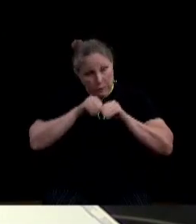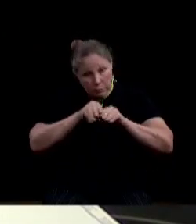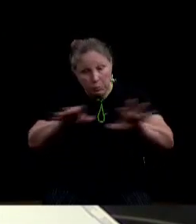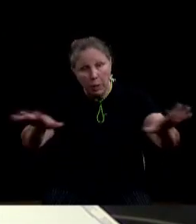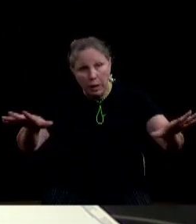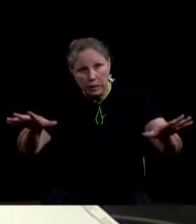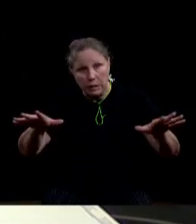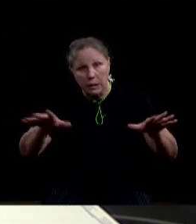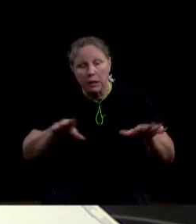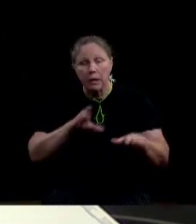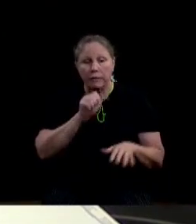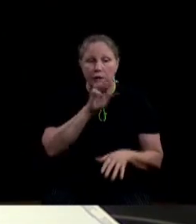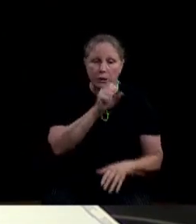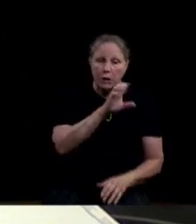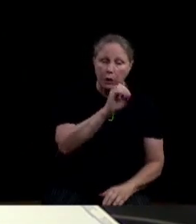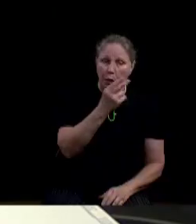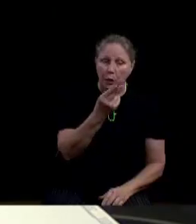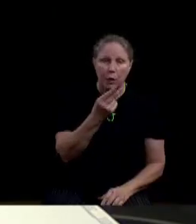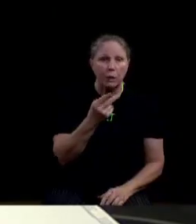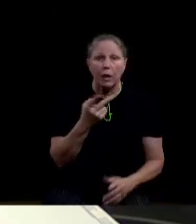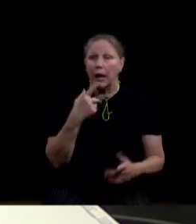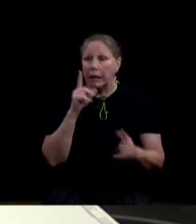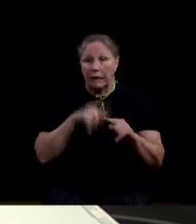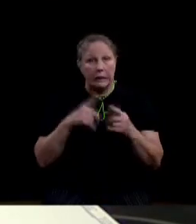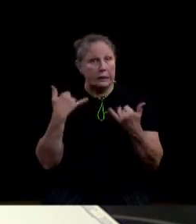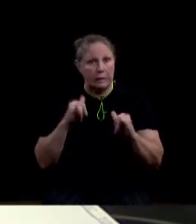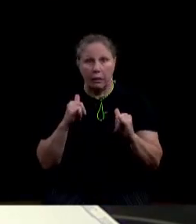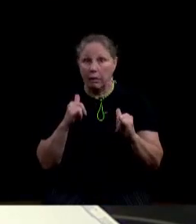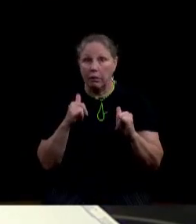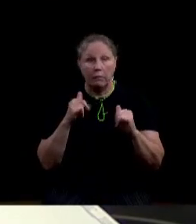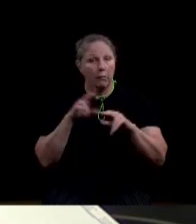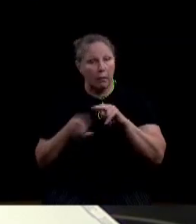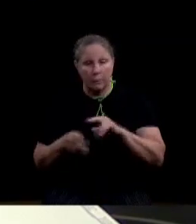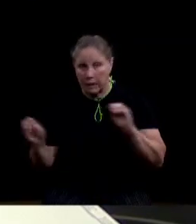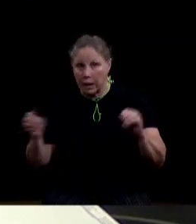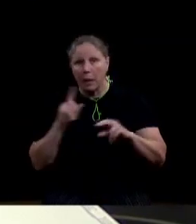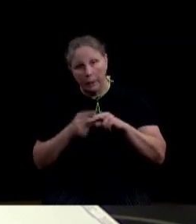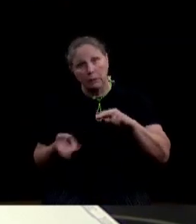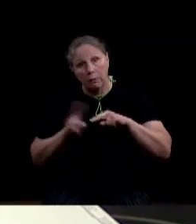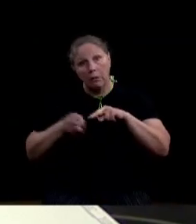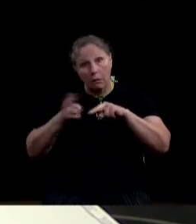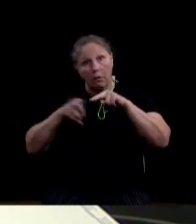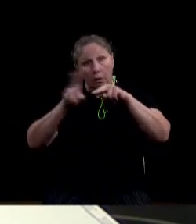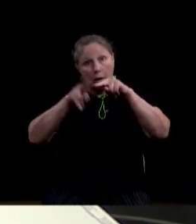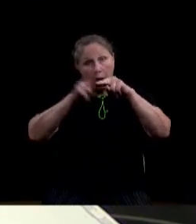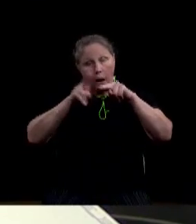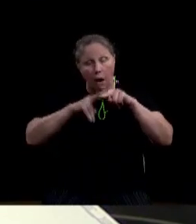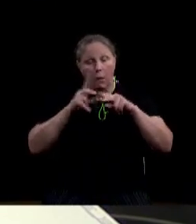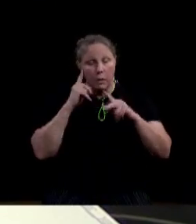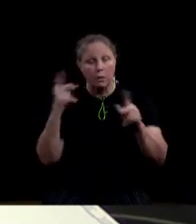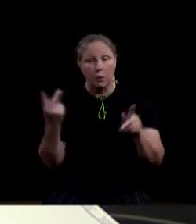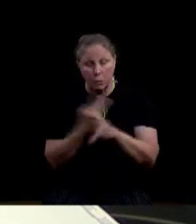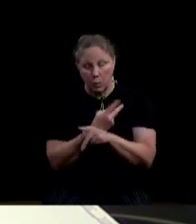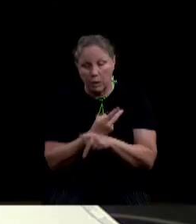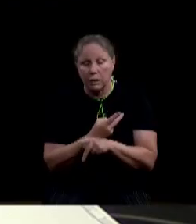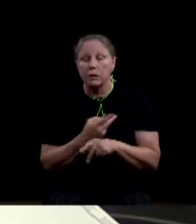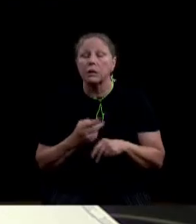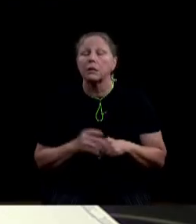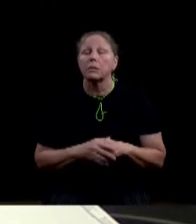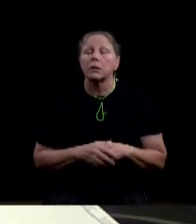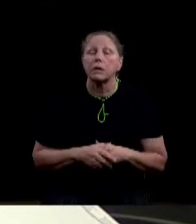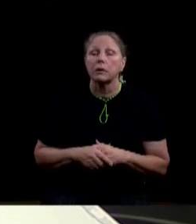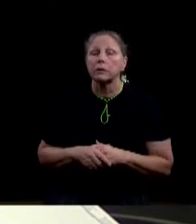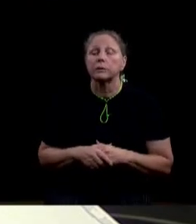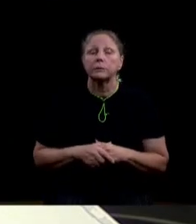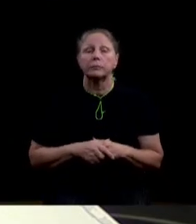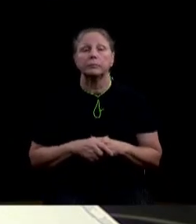declined, but rates of incidence and prevalence are instead continuing to increase, and